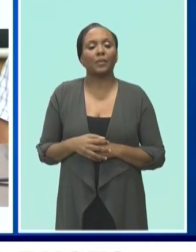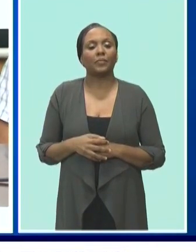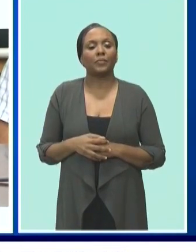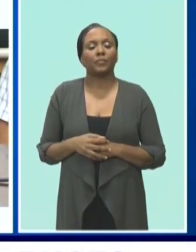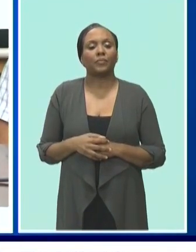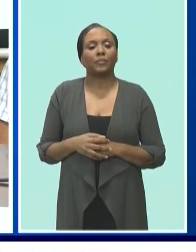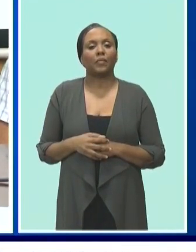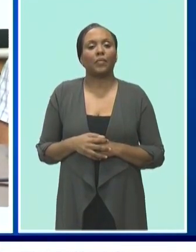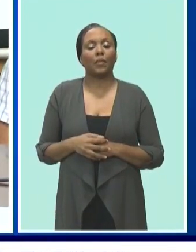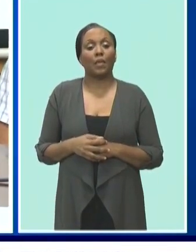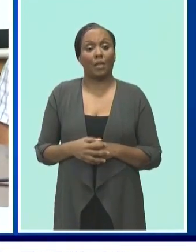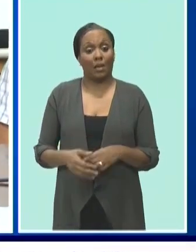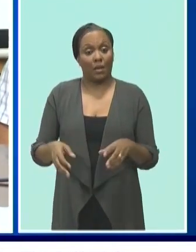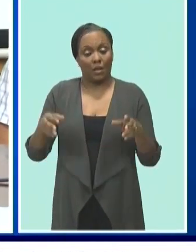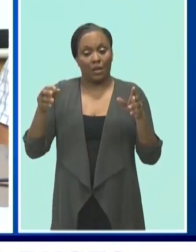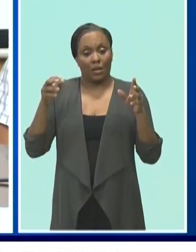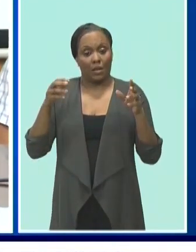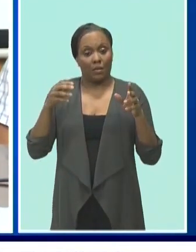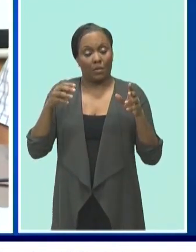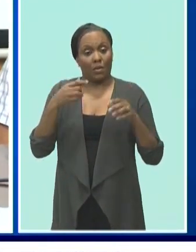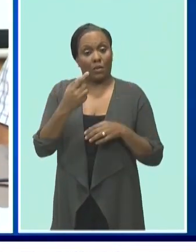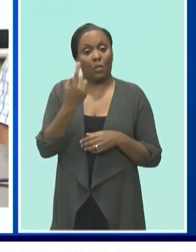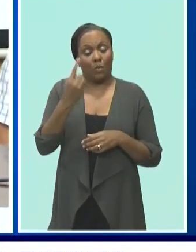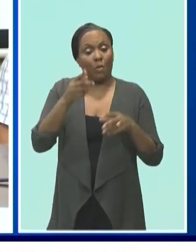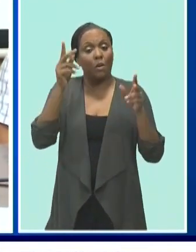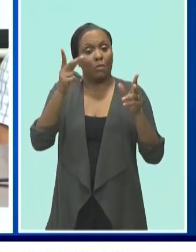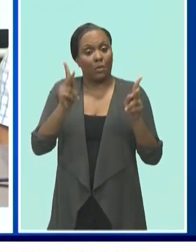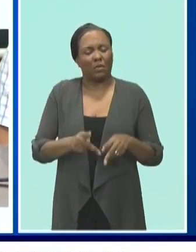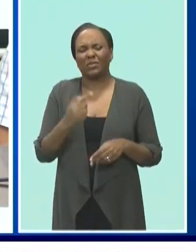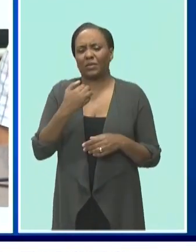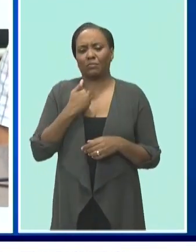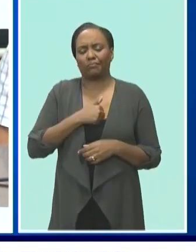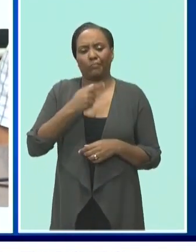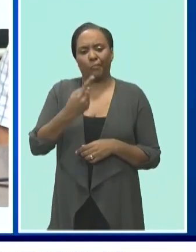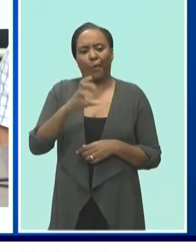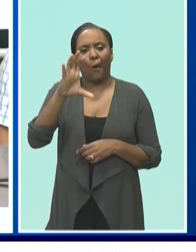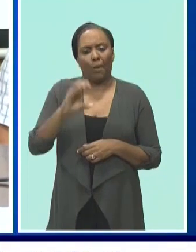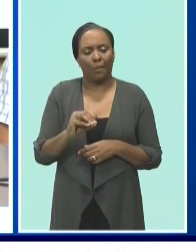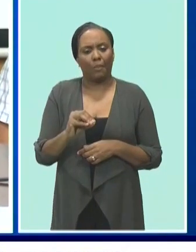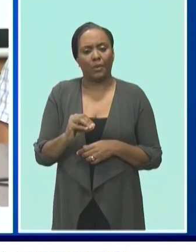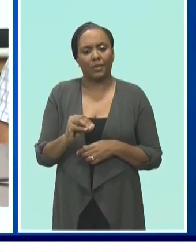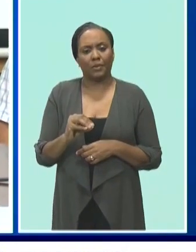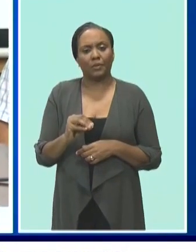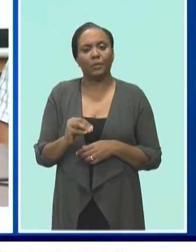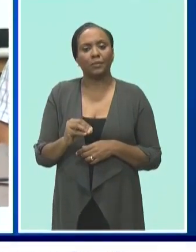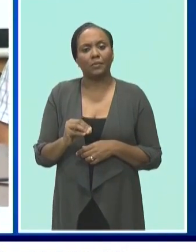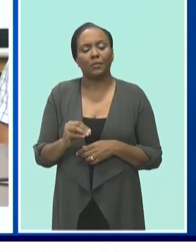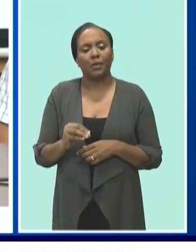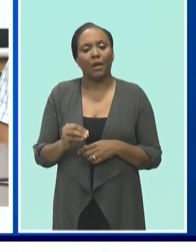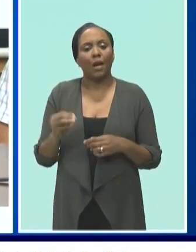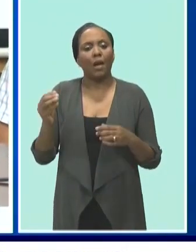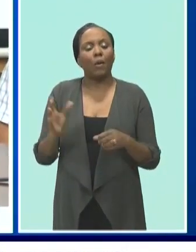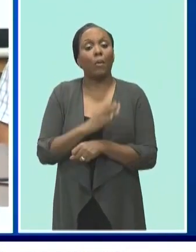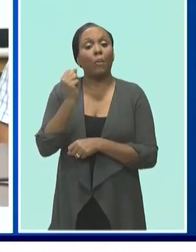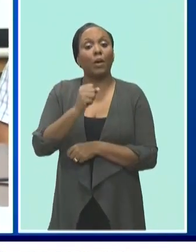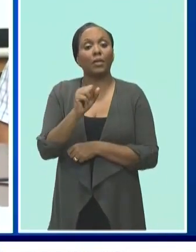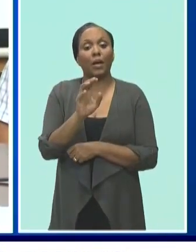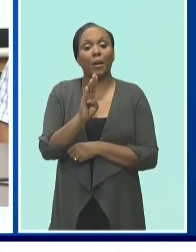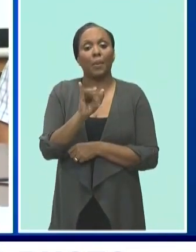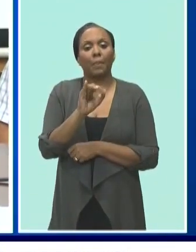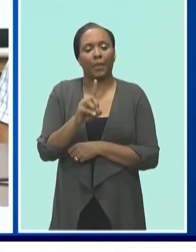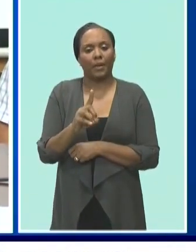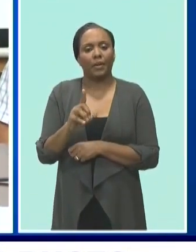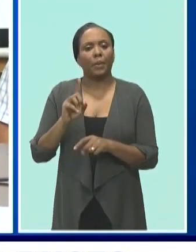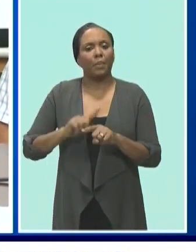awarded, but they're still in the negotiation phase. So it takes some time because you have to be very sure-footed and be absolutely certain. It's a